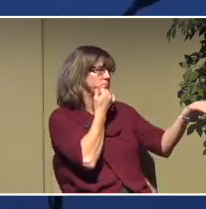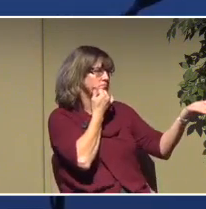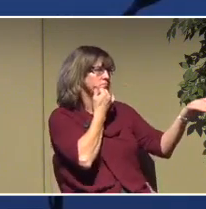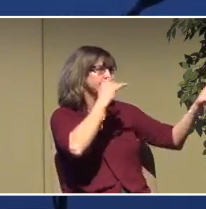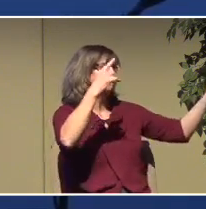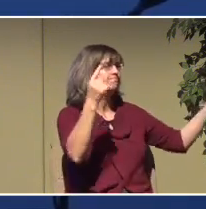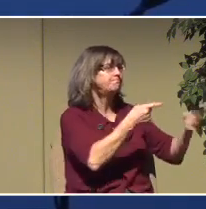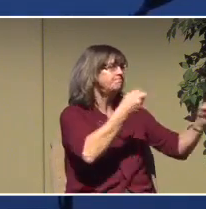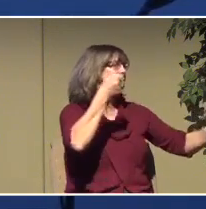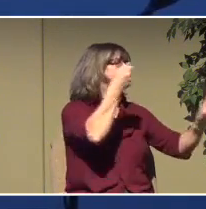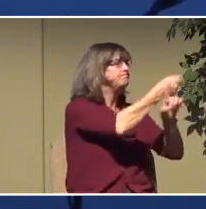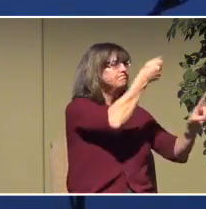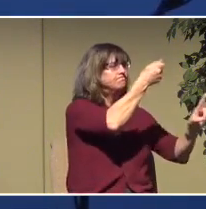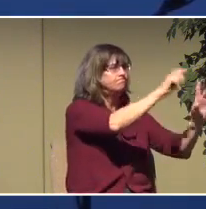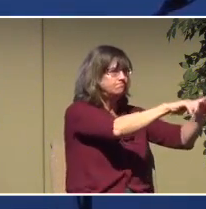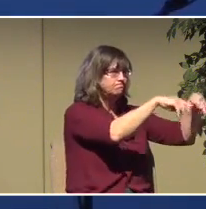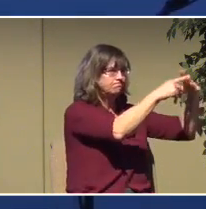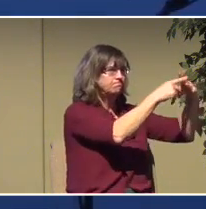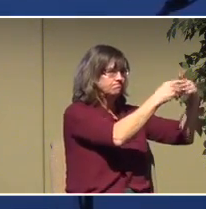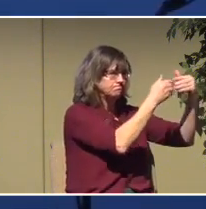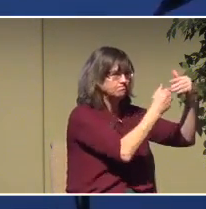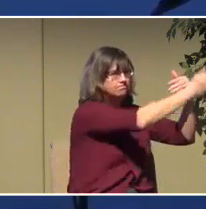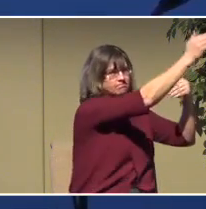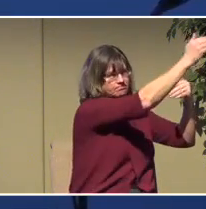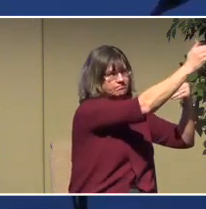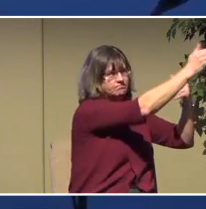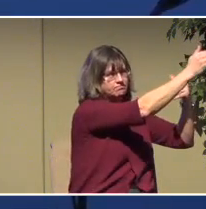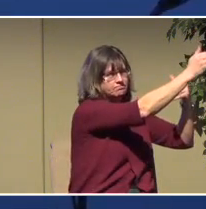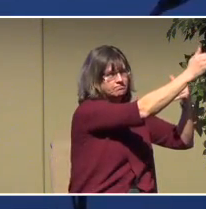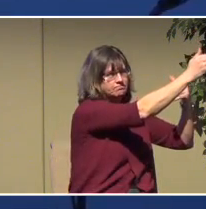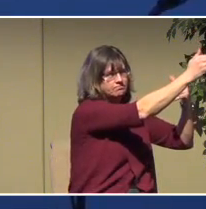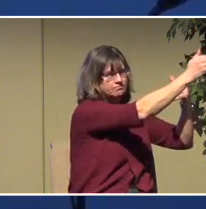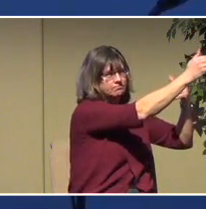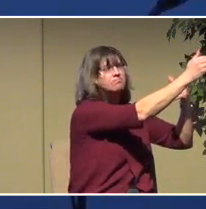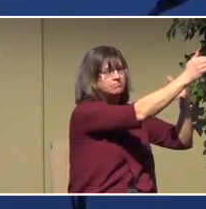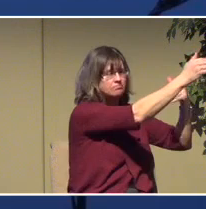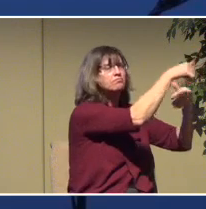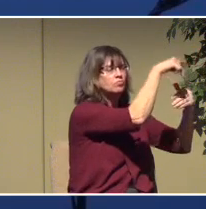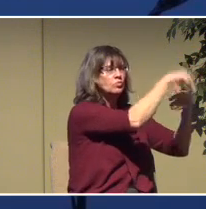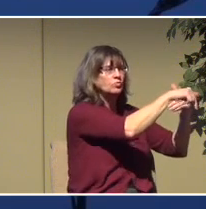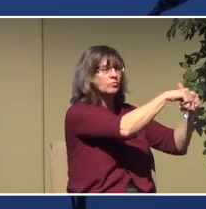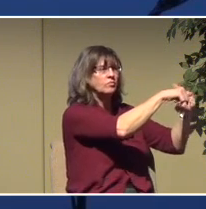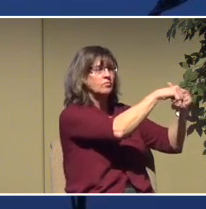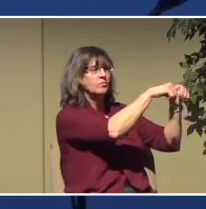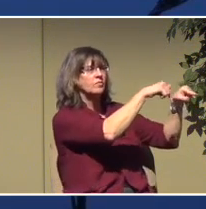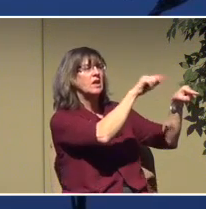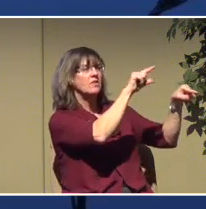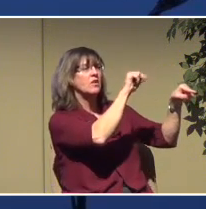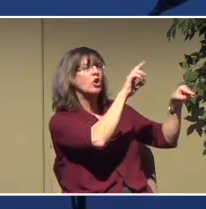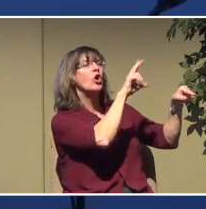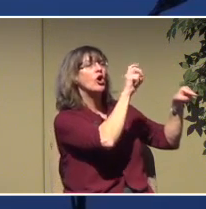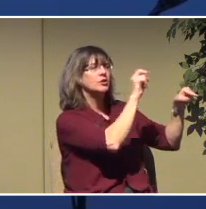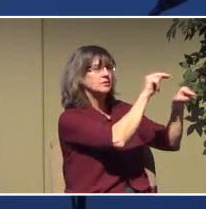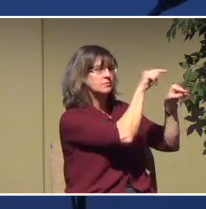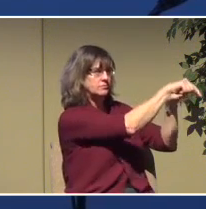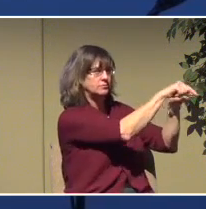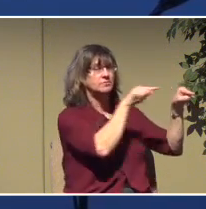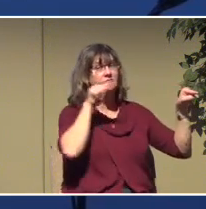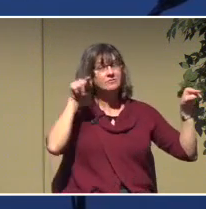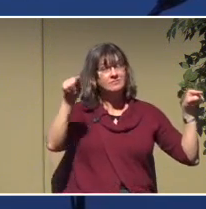And here in the garden, in this prayer, Jesus is doing a different choice on behalf of